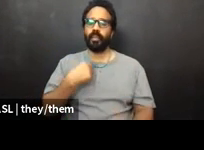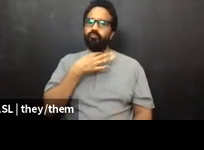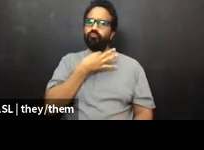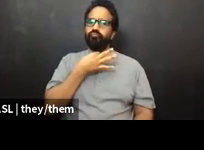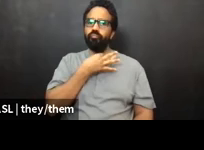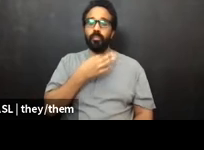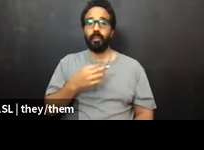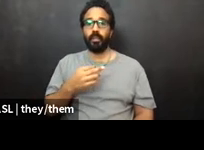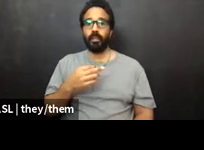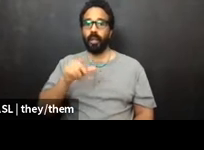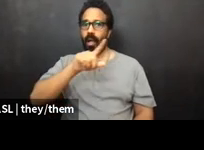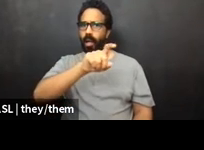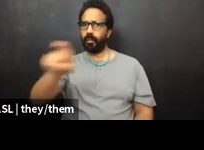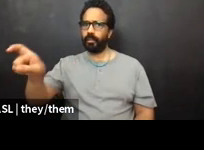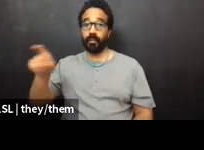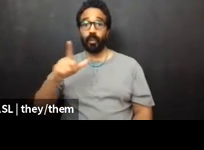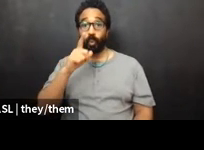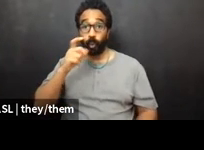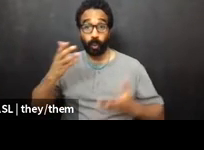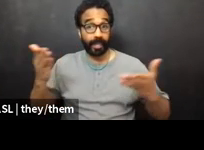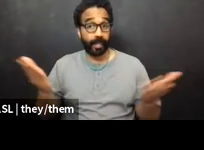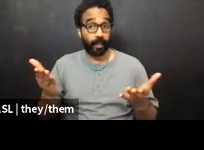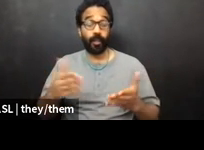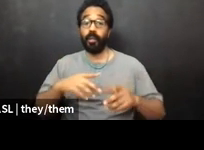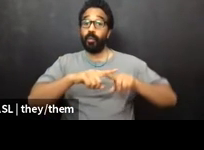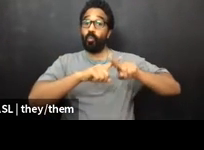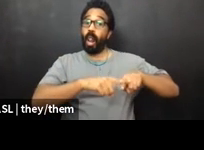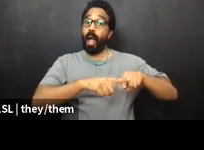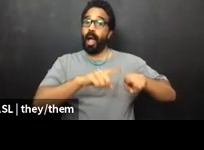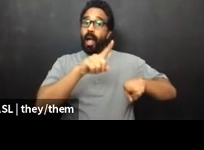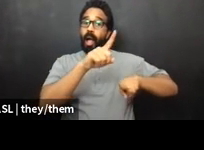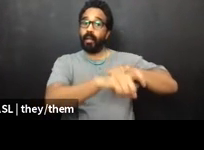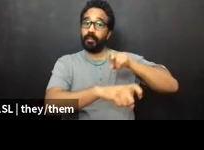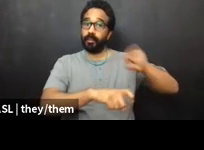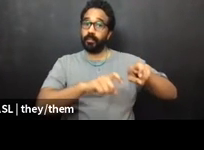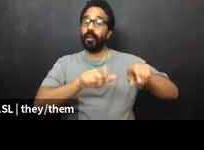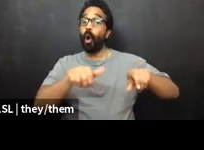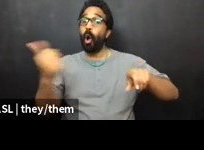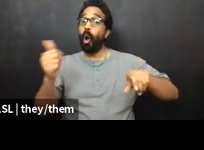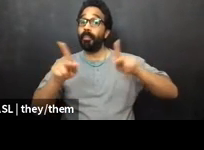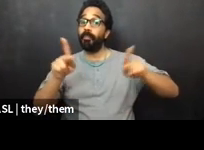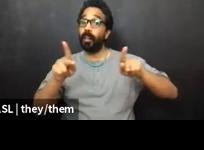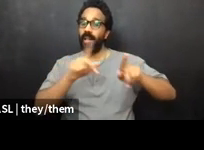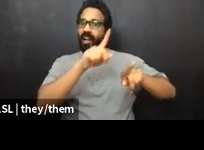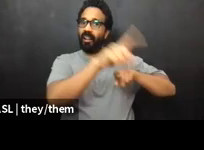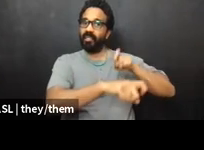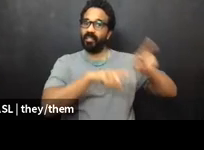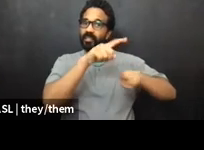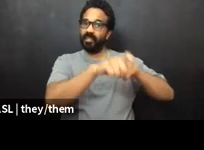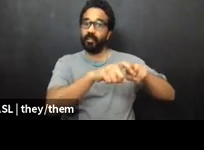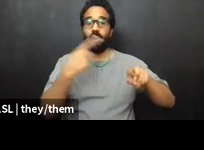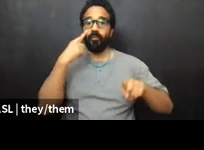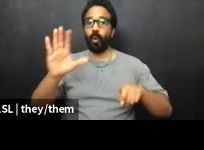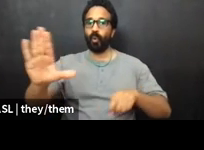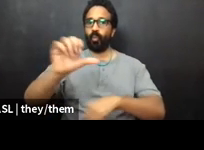asking questions from other people in order to conduct their work. So professionally, who here